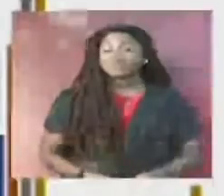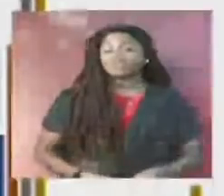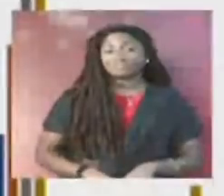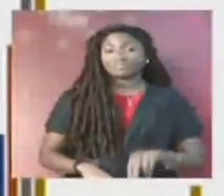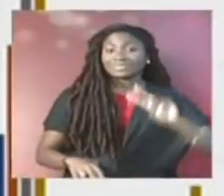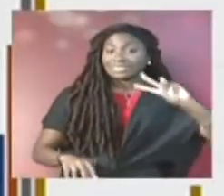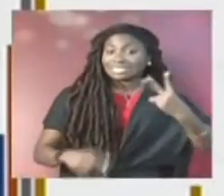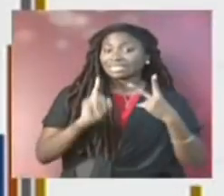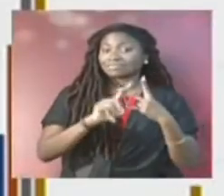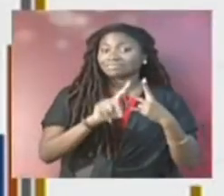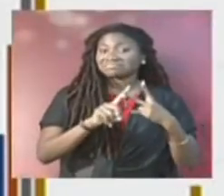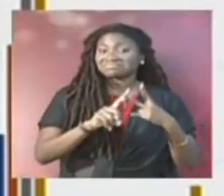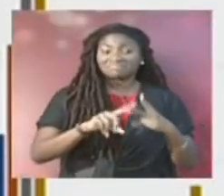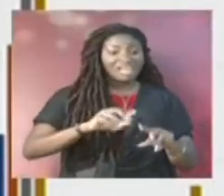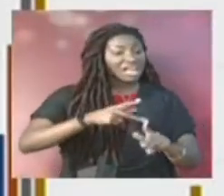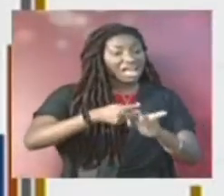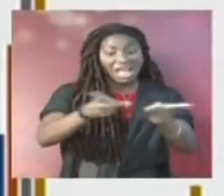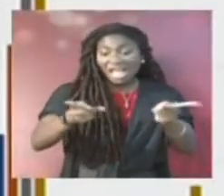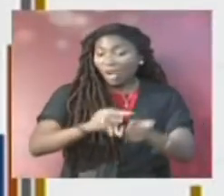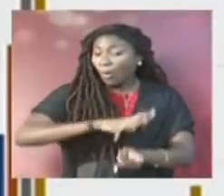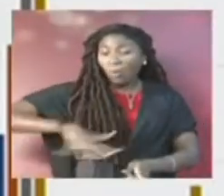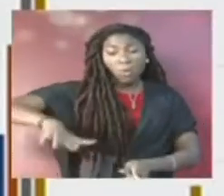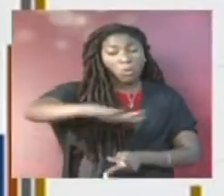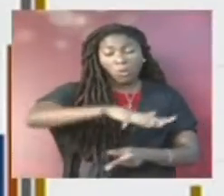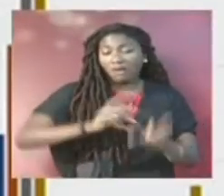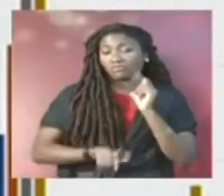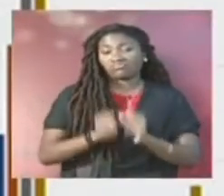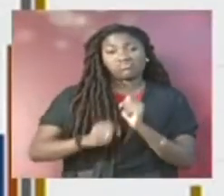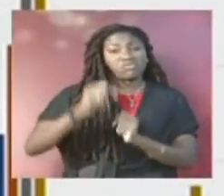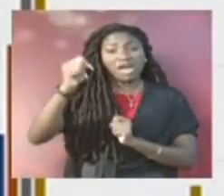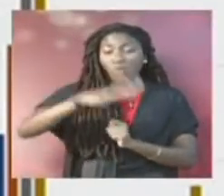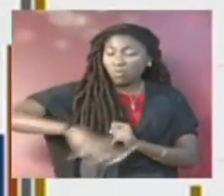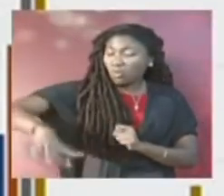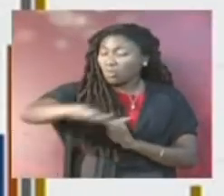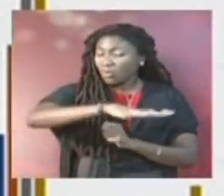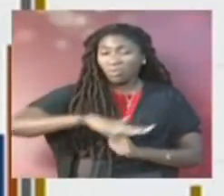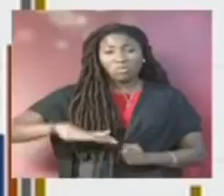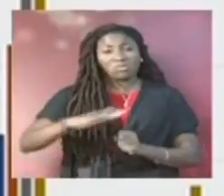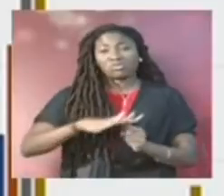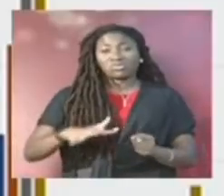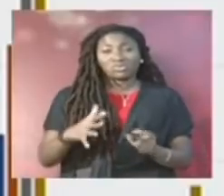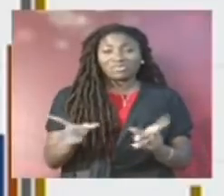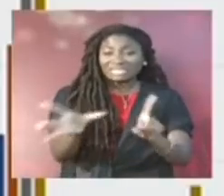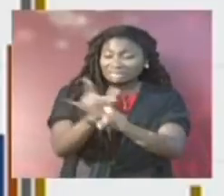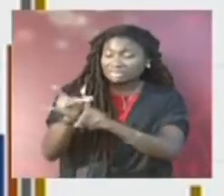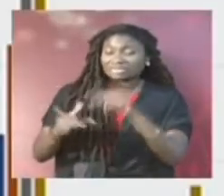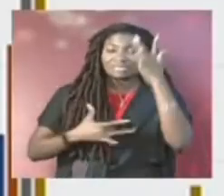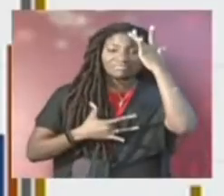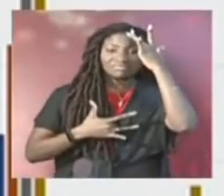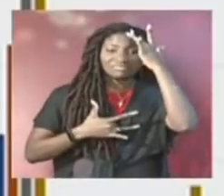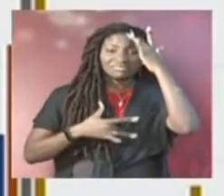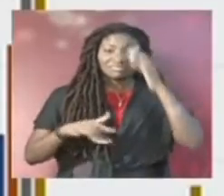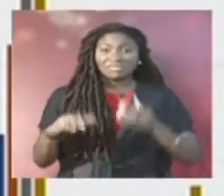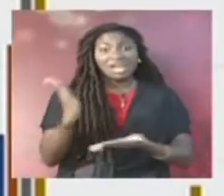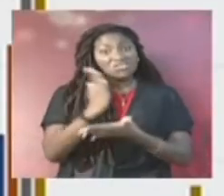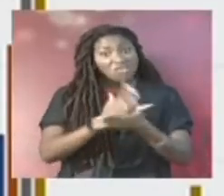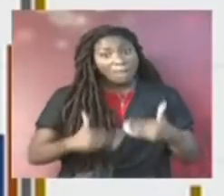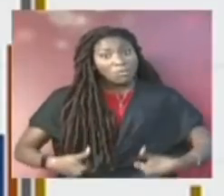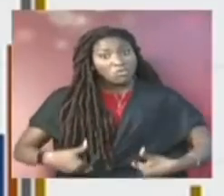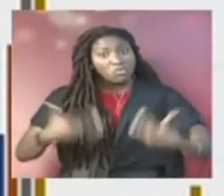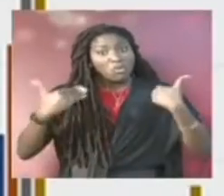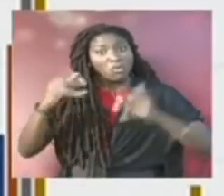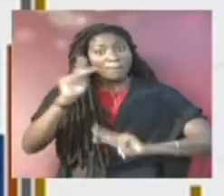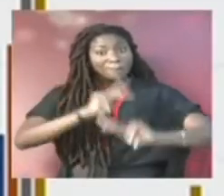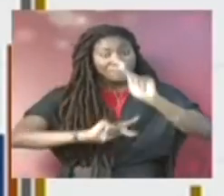in all the counties. They're happening everywhere. We're seeing younger people with the more fatal outcomes than